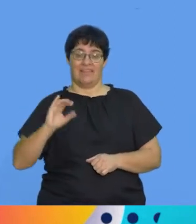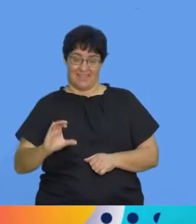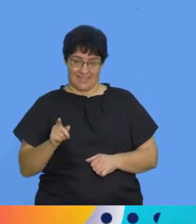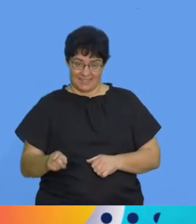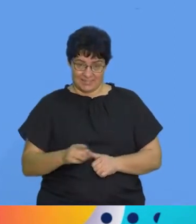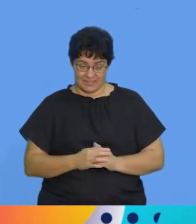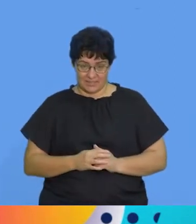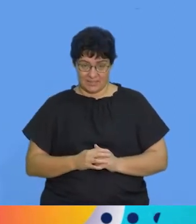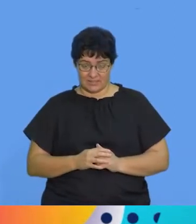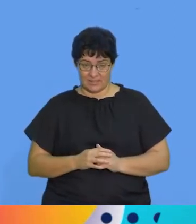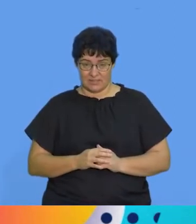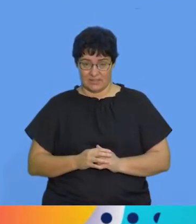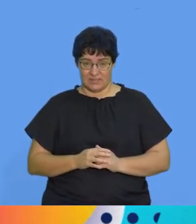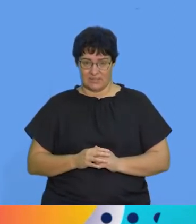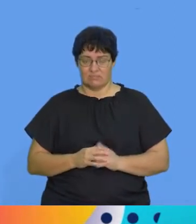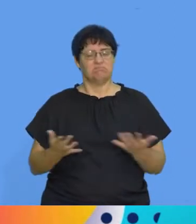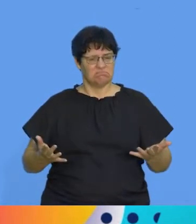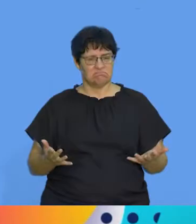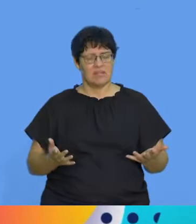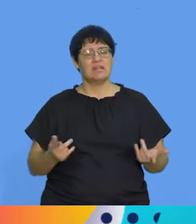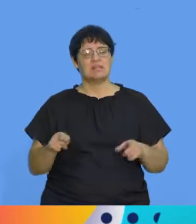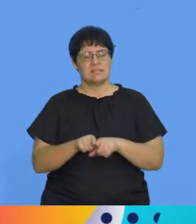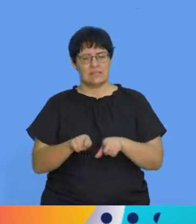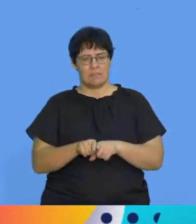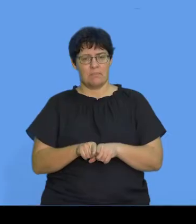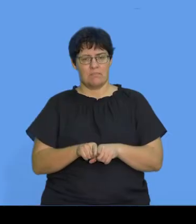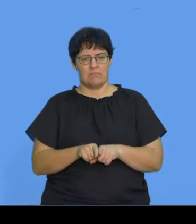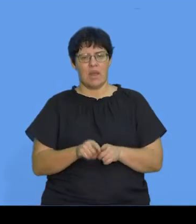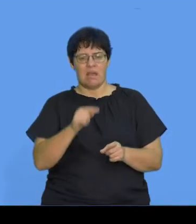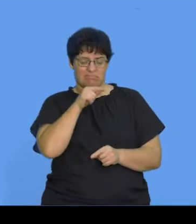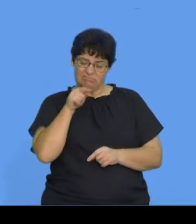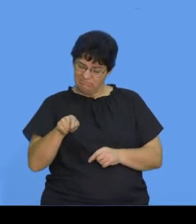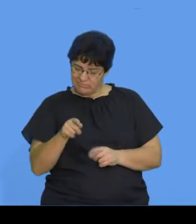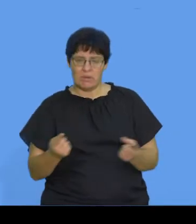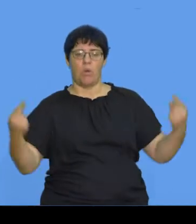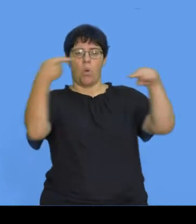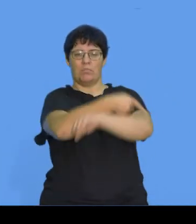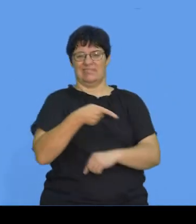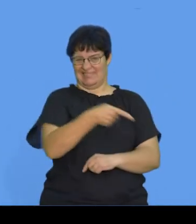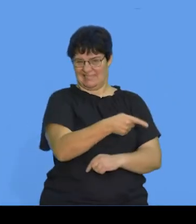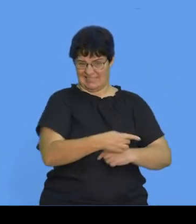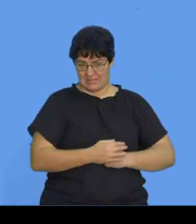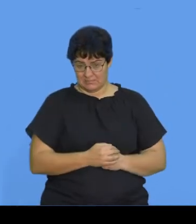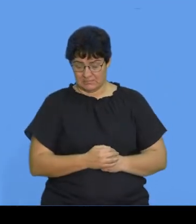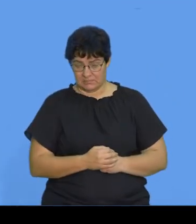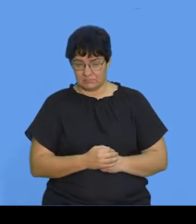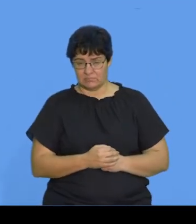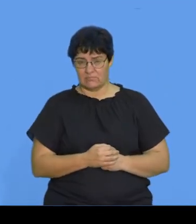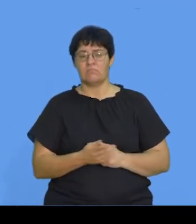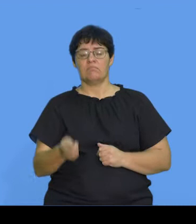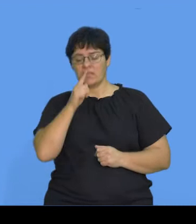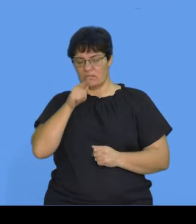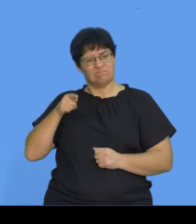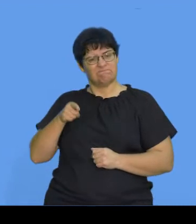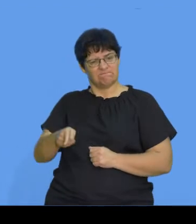are. Okay, and they're pretty much the opposite of what inorganic compounds. If we look at an